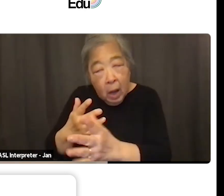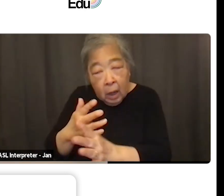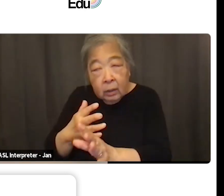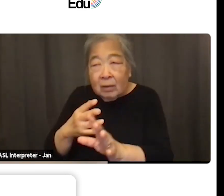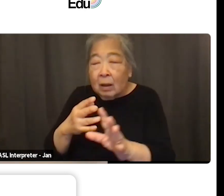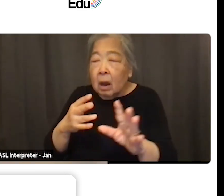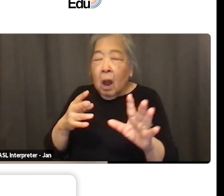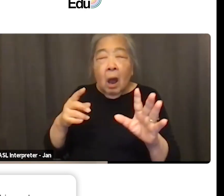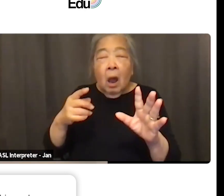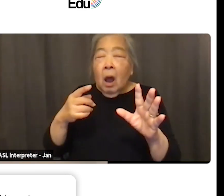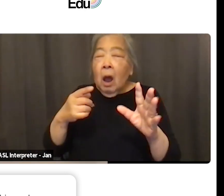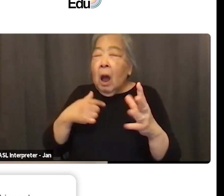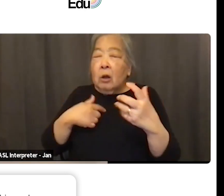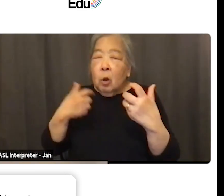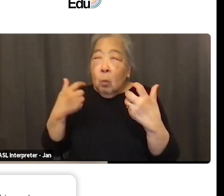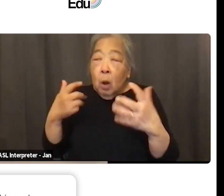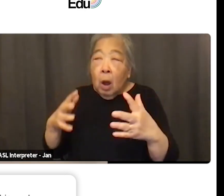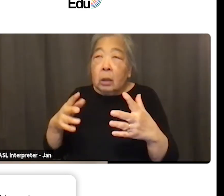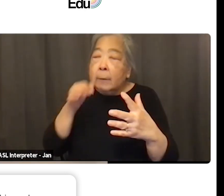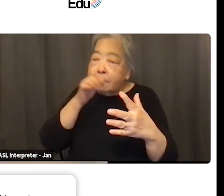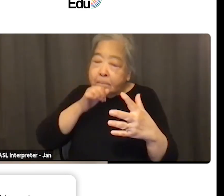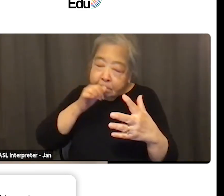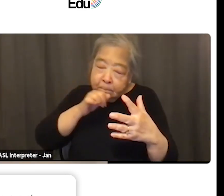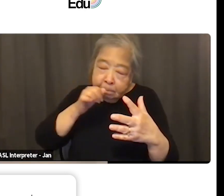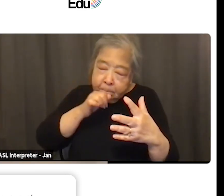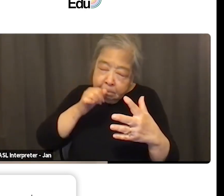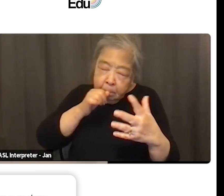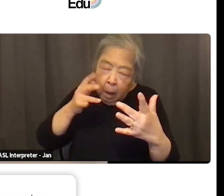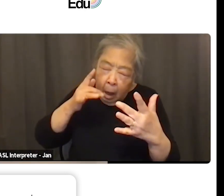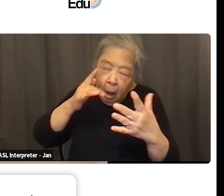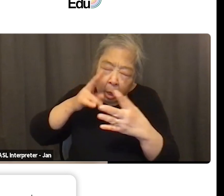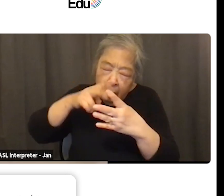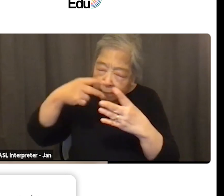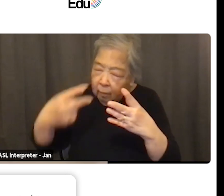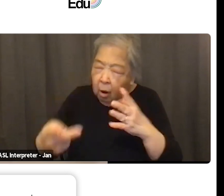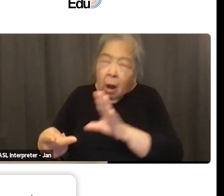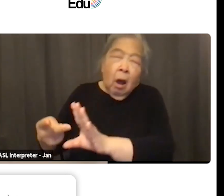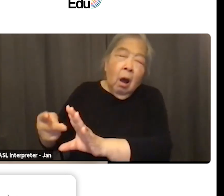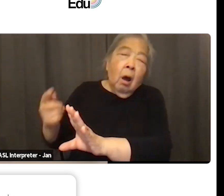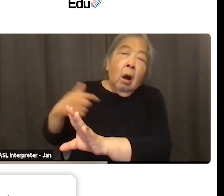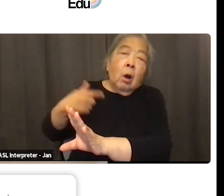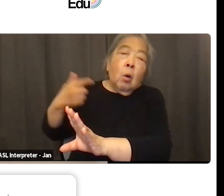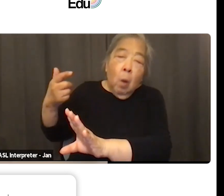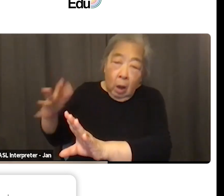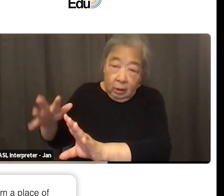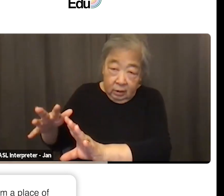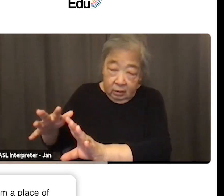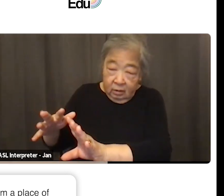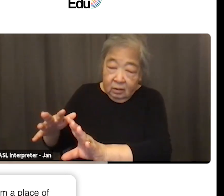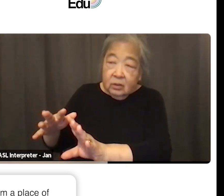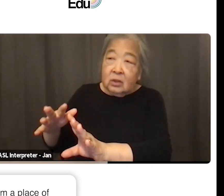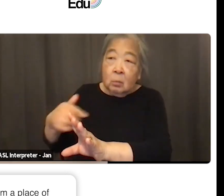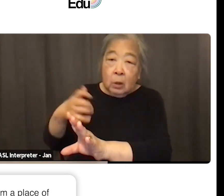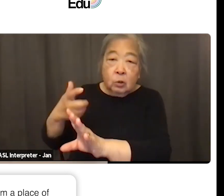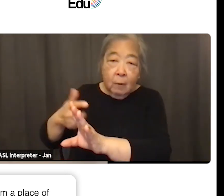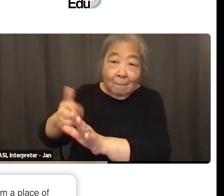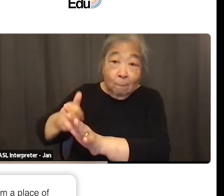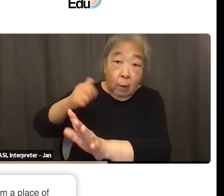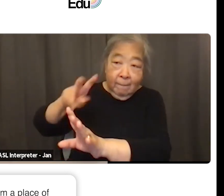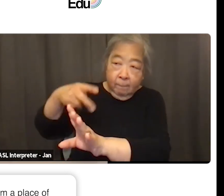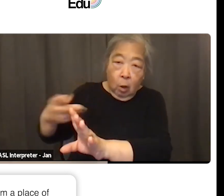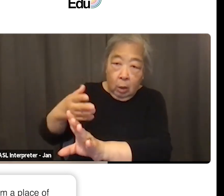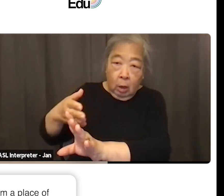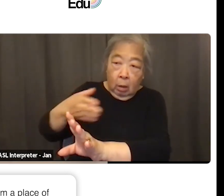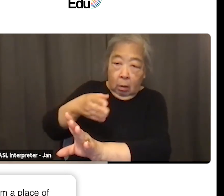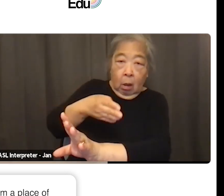heal. So part of this work is also to pacing ourselves and knowing how to work from a place